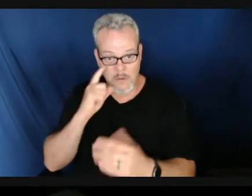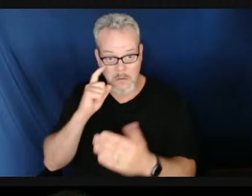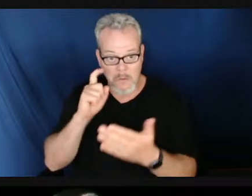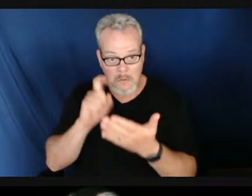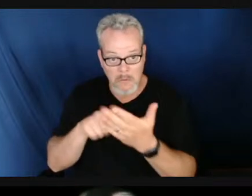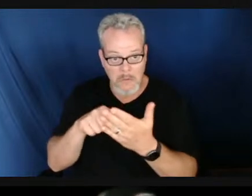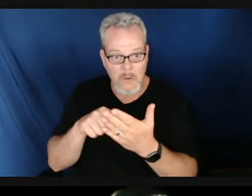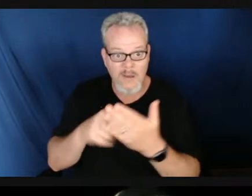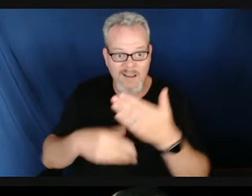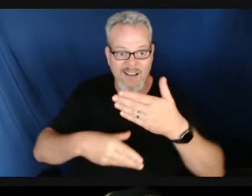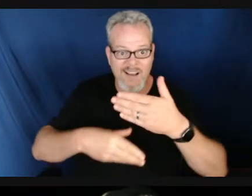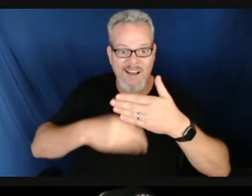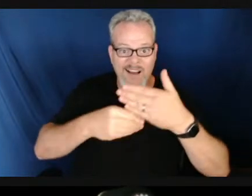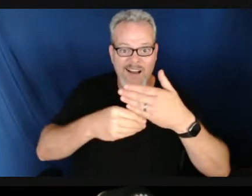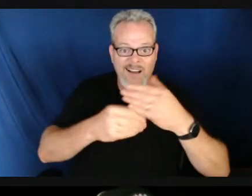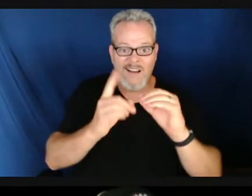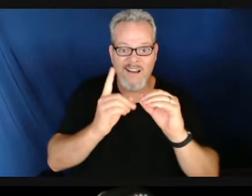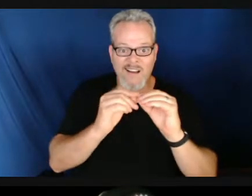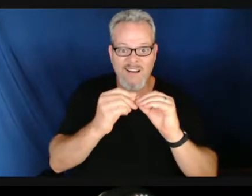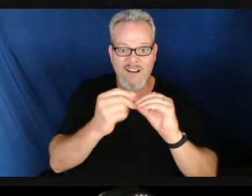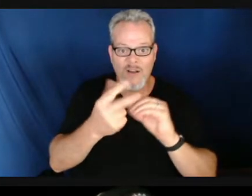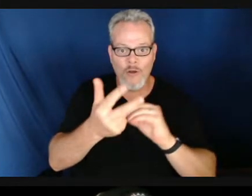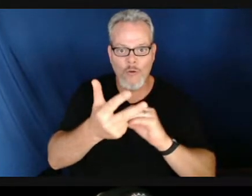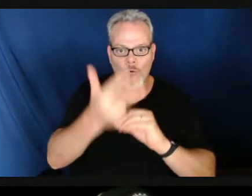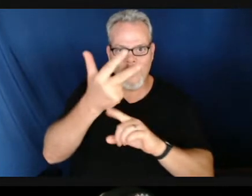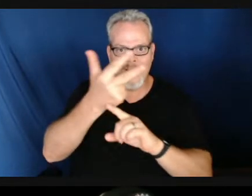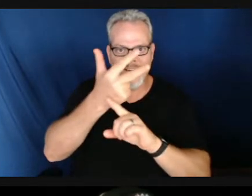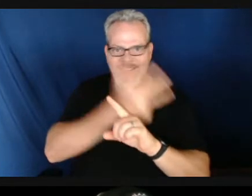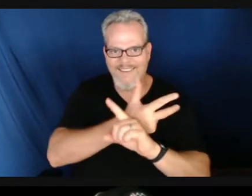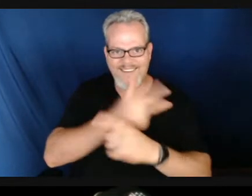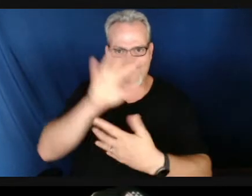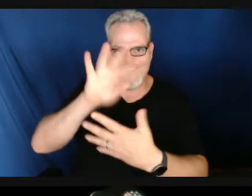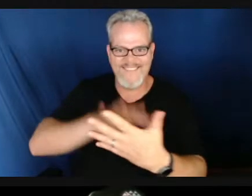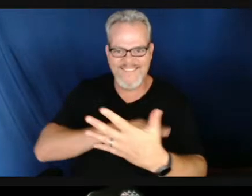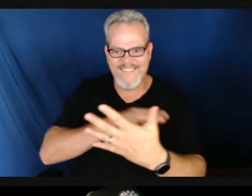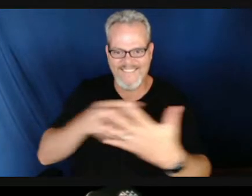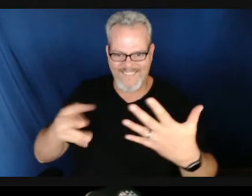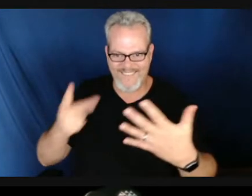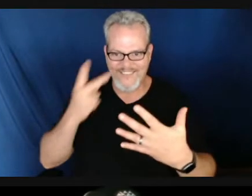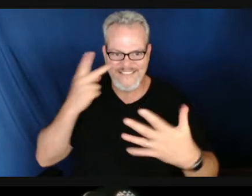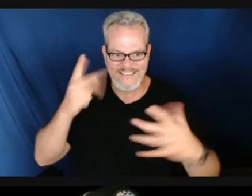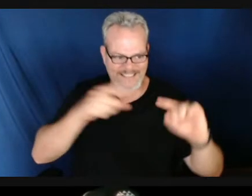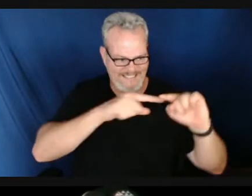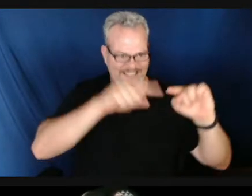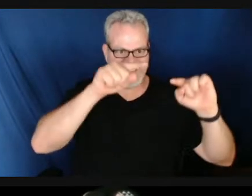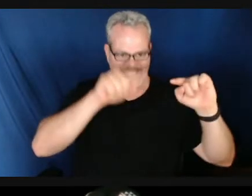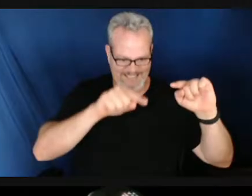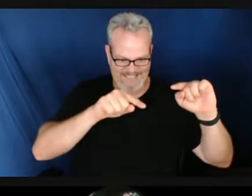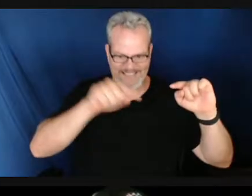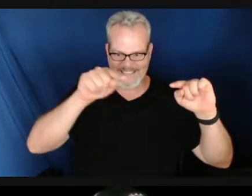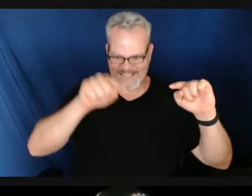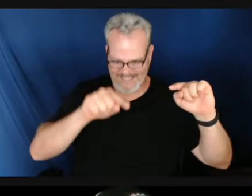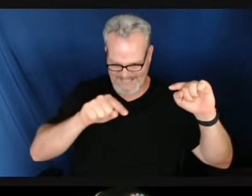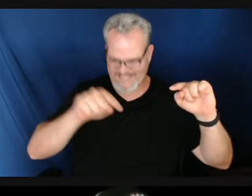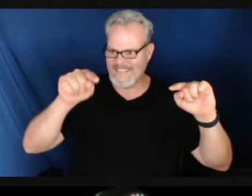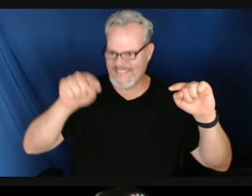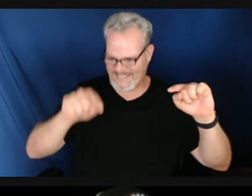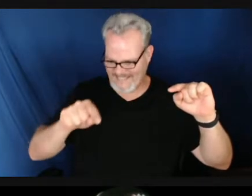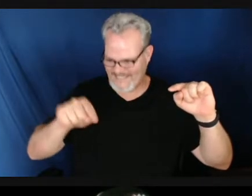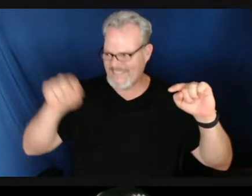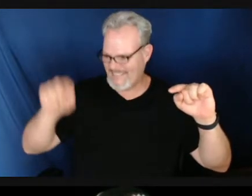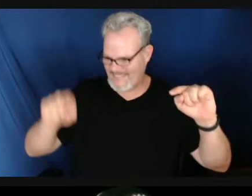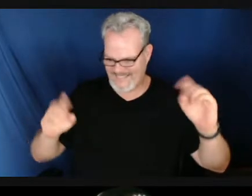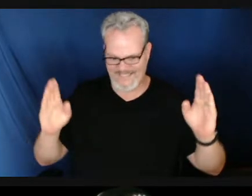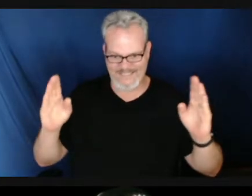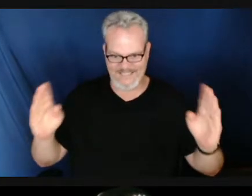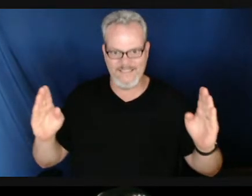month graph on here. There you can see that overall pattern of the episodes. And here 17, a little